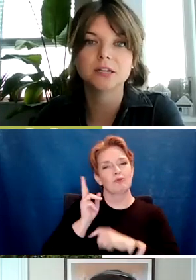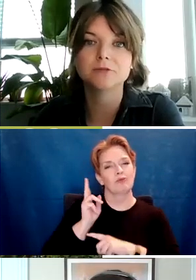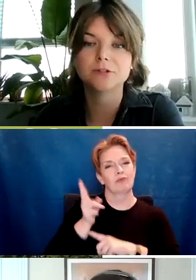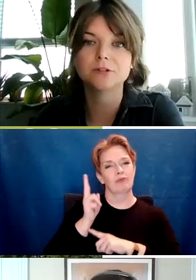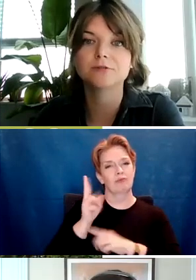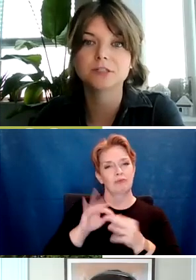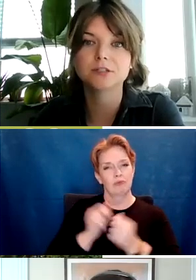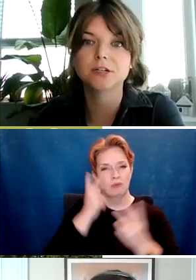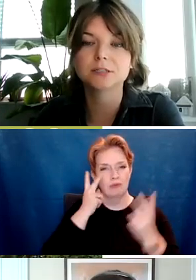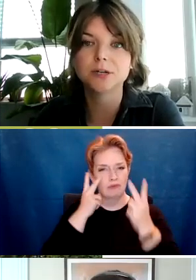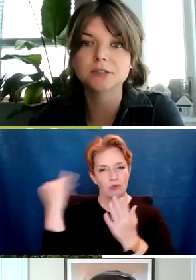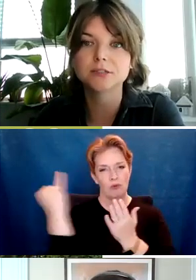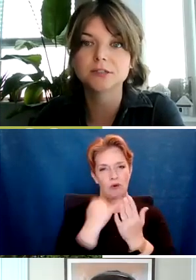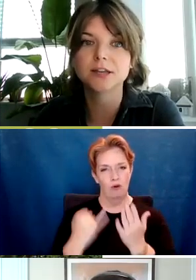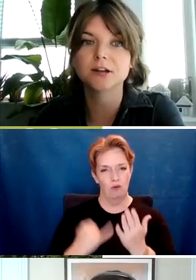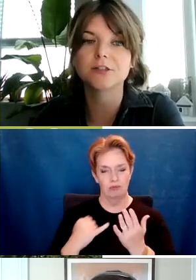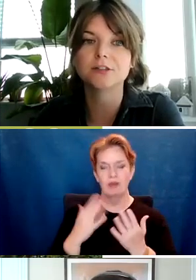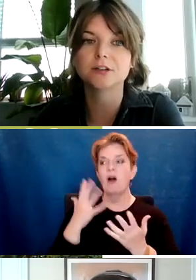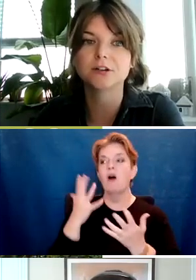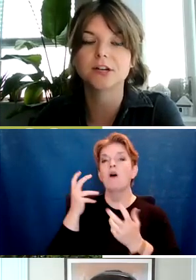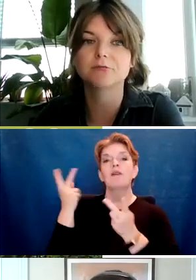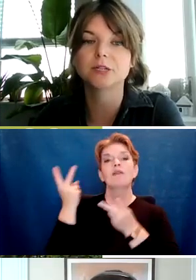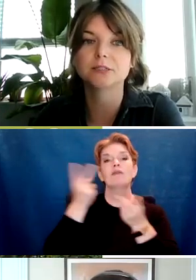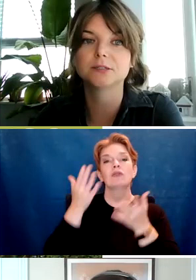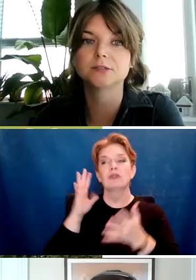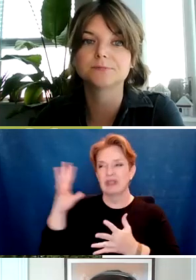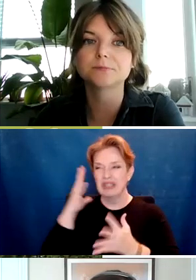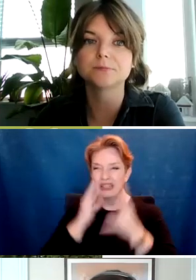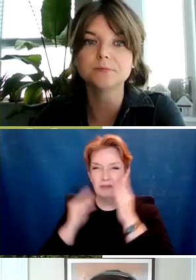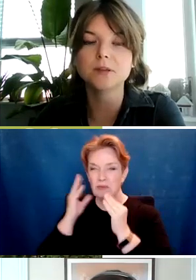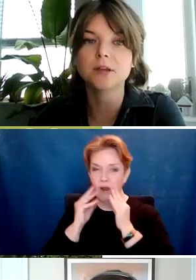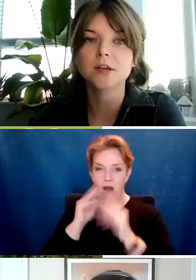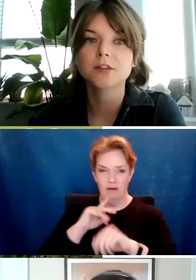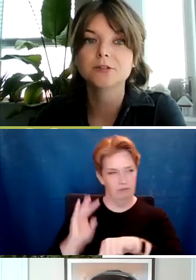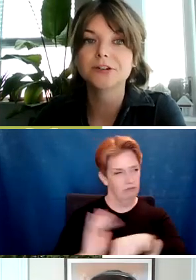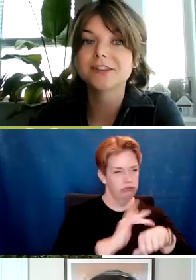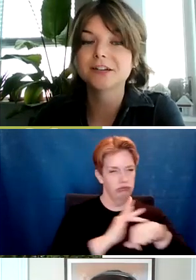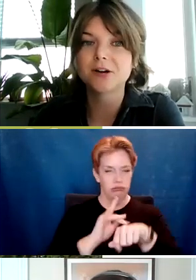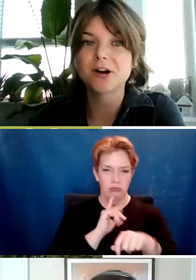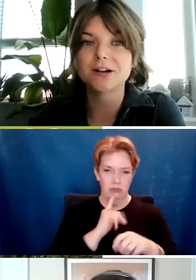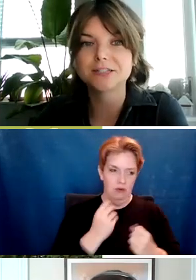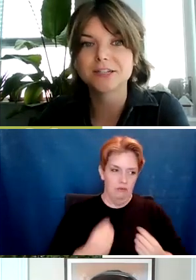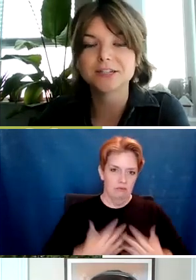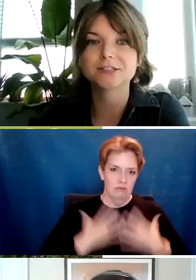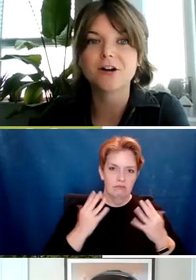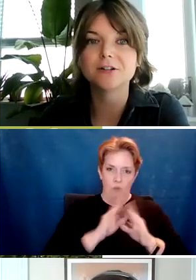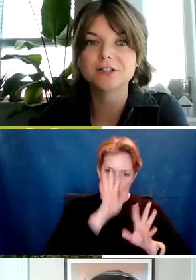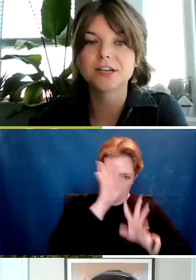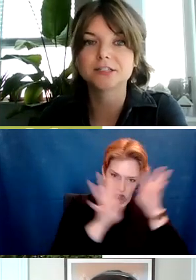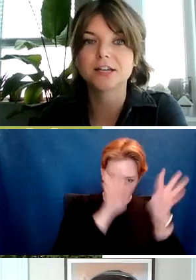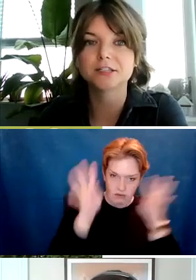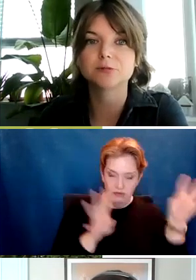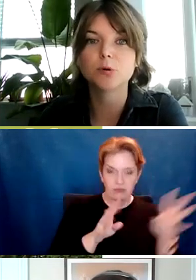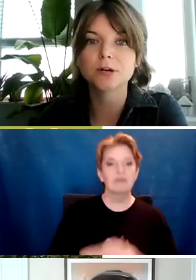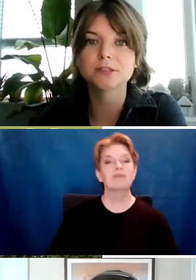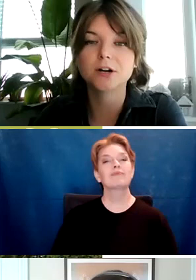connect meaningful visitor experiences at authentic creative places. The really great thing about HAHS is all of the